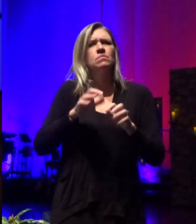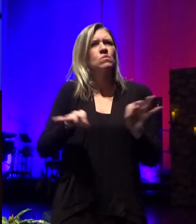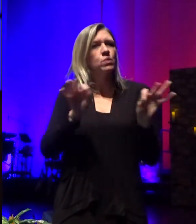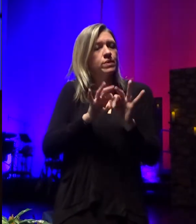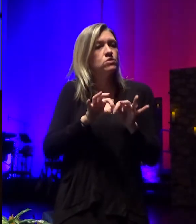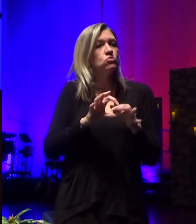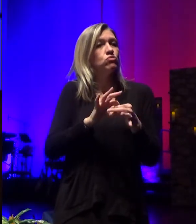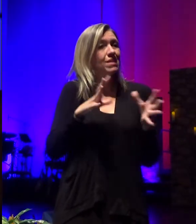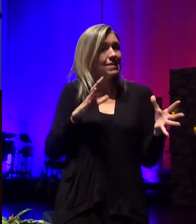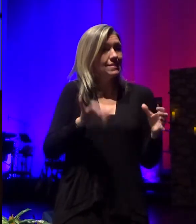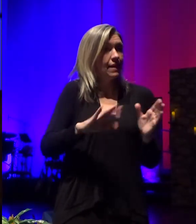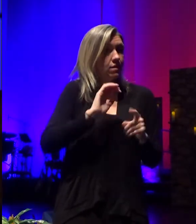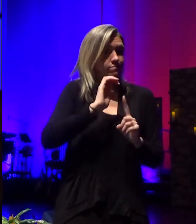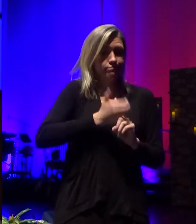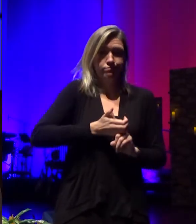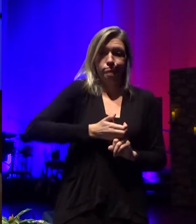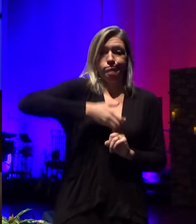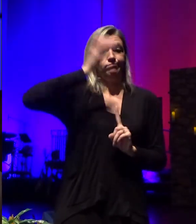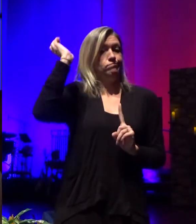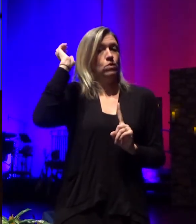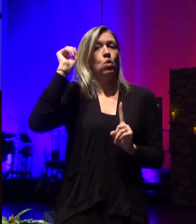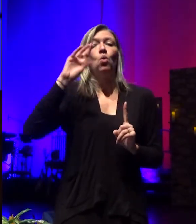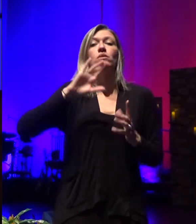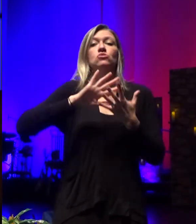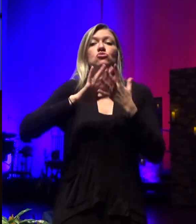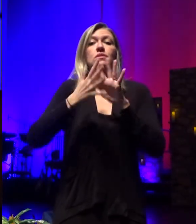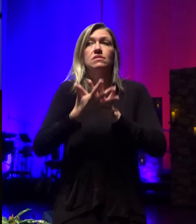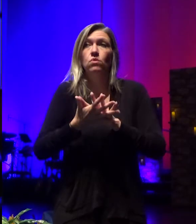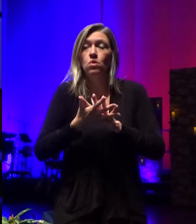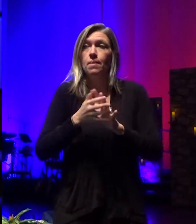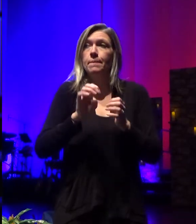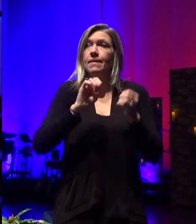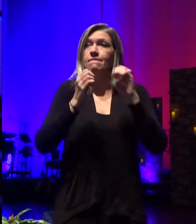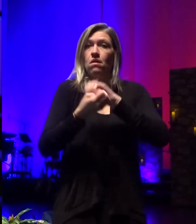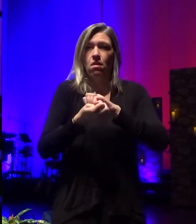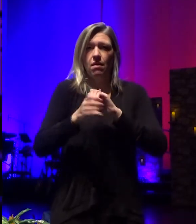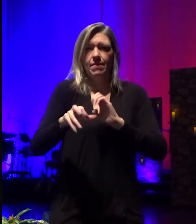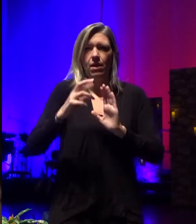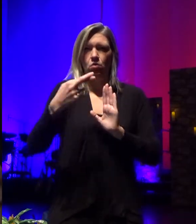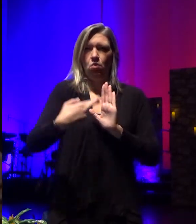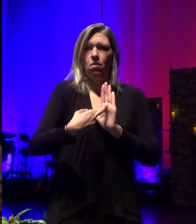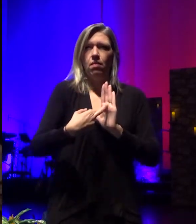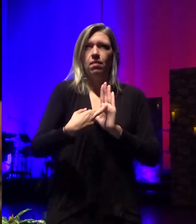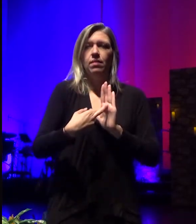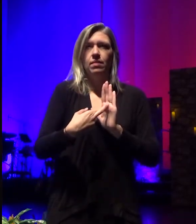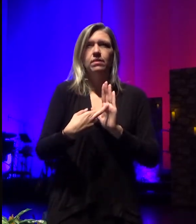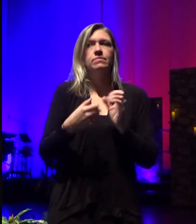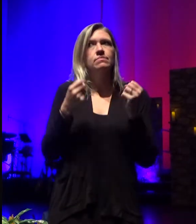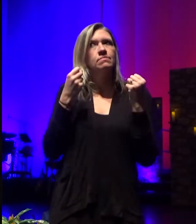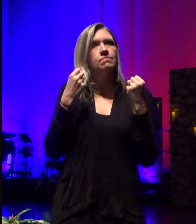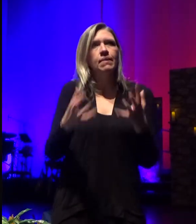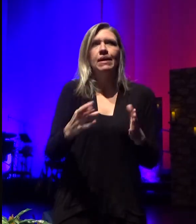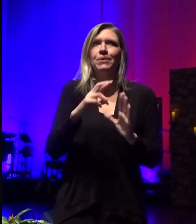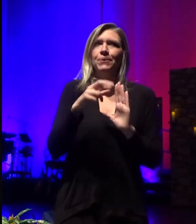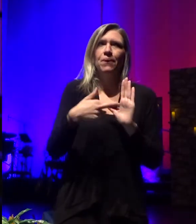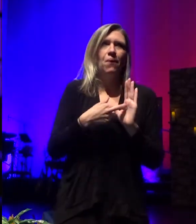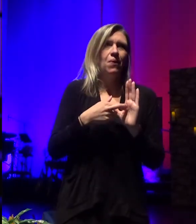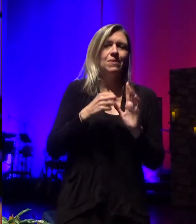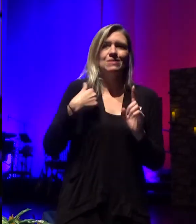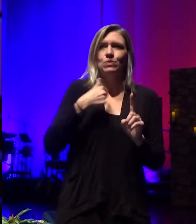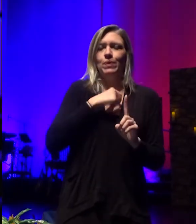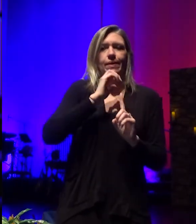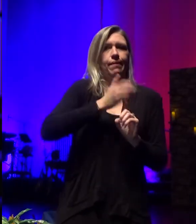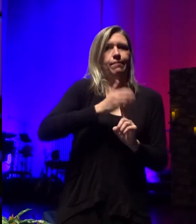role or more commonly to transform it or evolve the role. And there's so many roles we all play. Every one of us